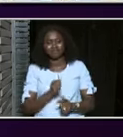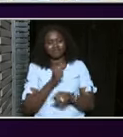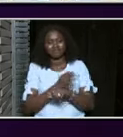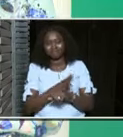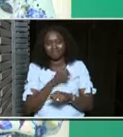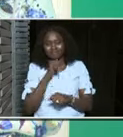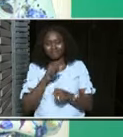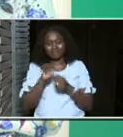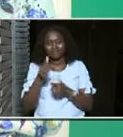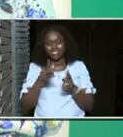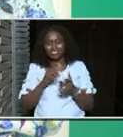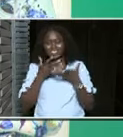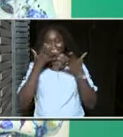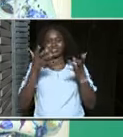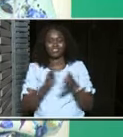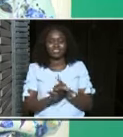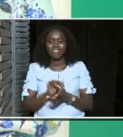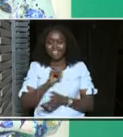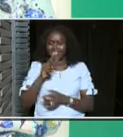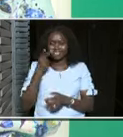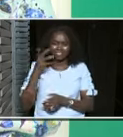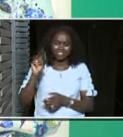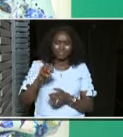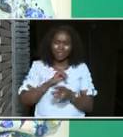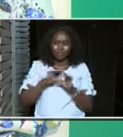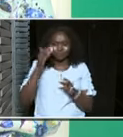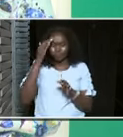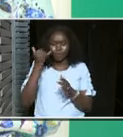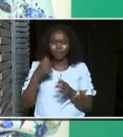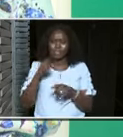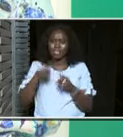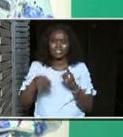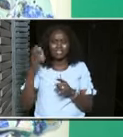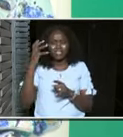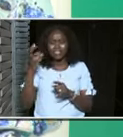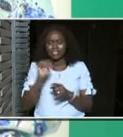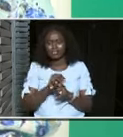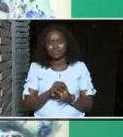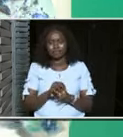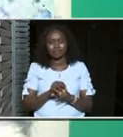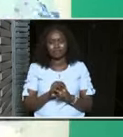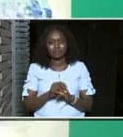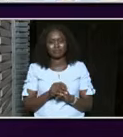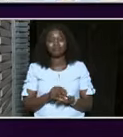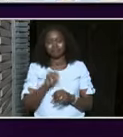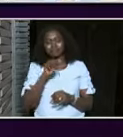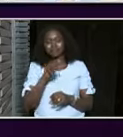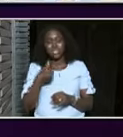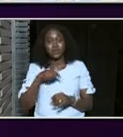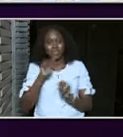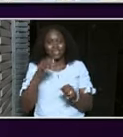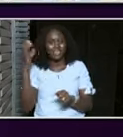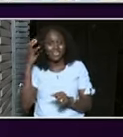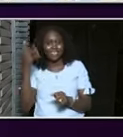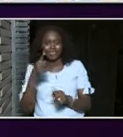I can see them, so I don't understand why we can't hear them. Okay, can you hear me now? Can you hear me now? We can hear you. Go